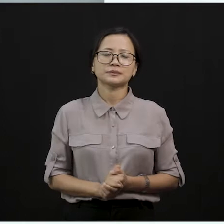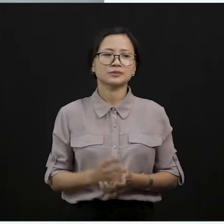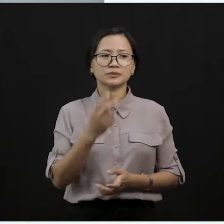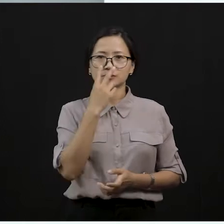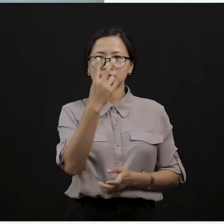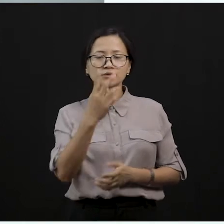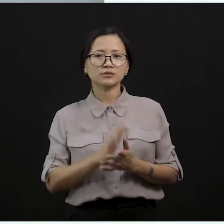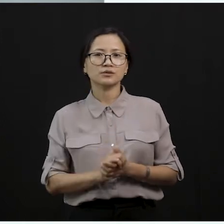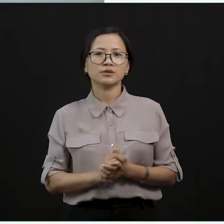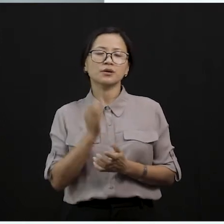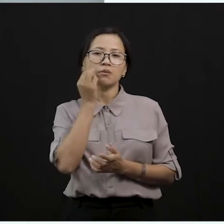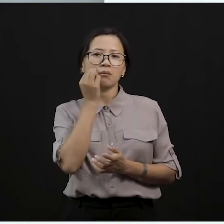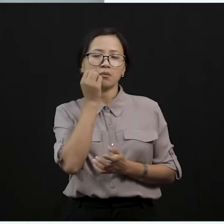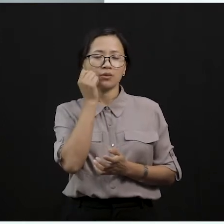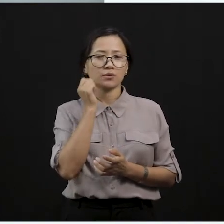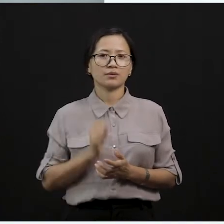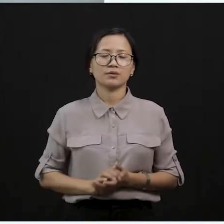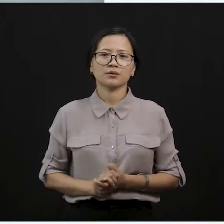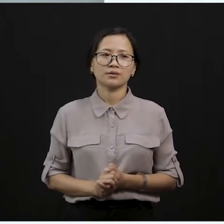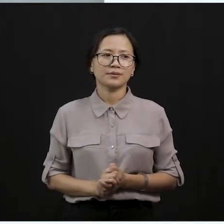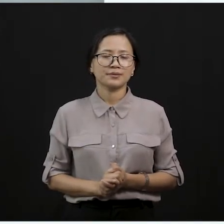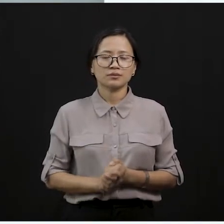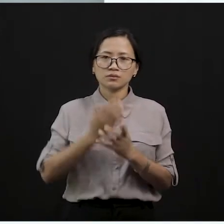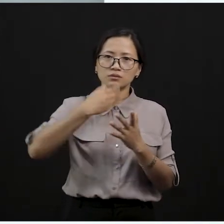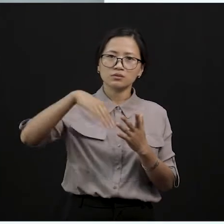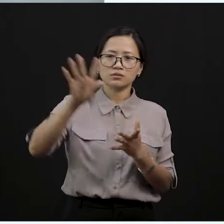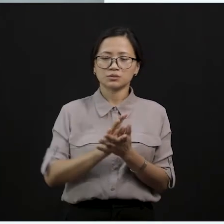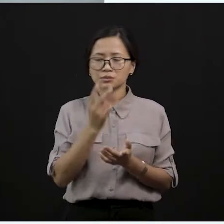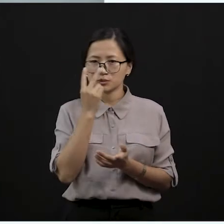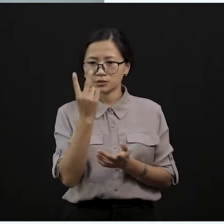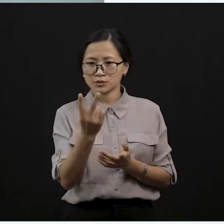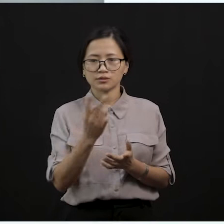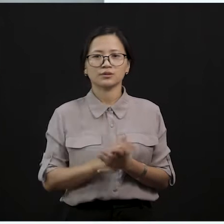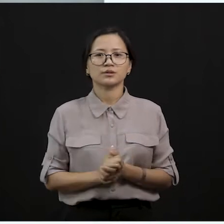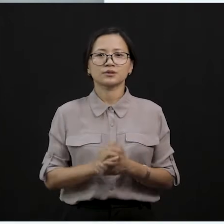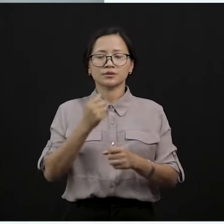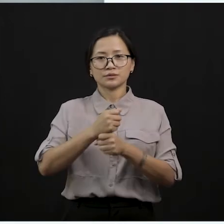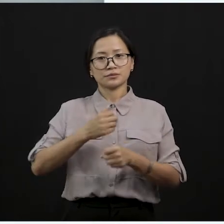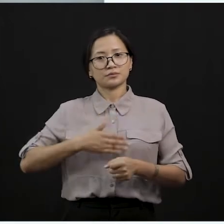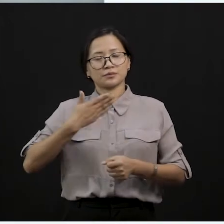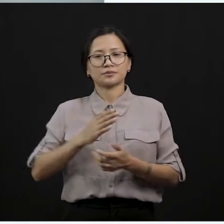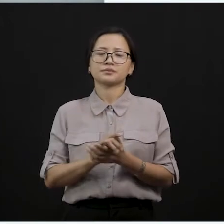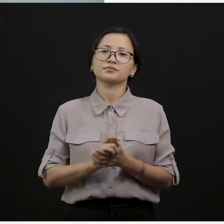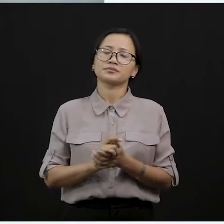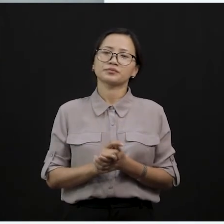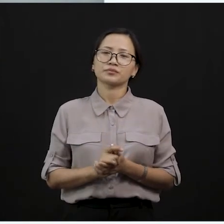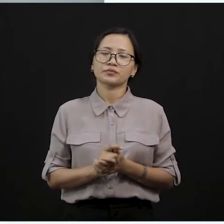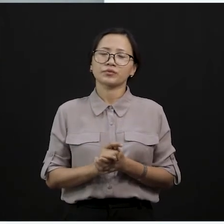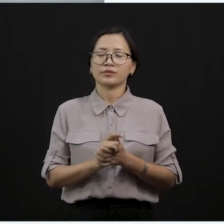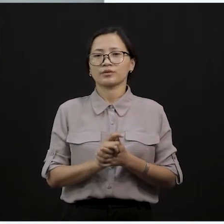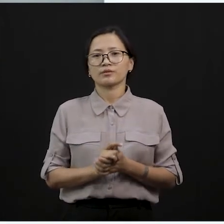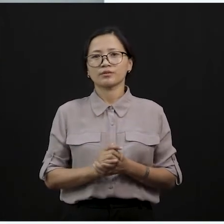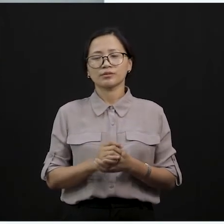see here, this is Vetso. Okay? Again, he is going to check this grasshopper and the army